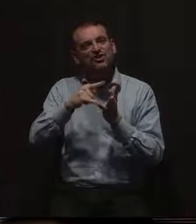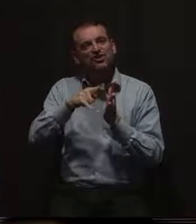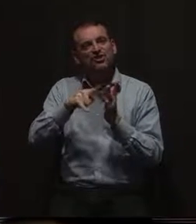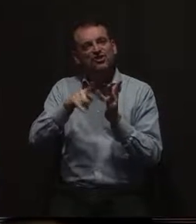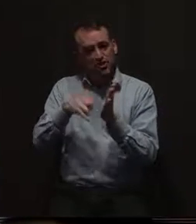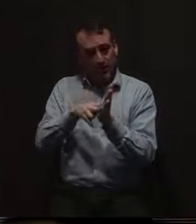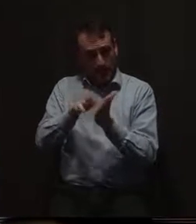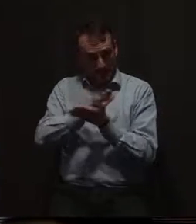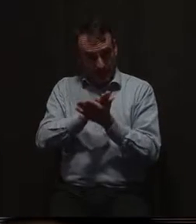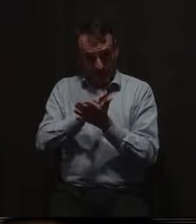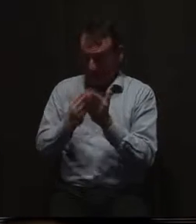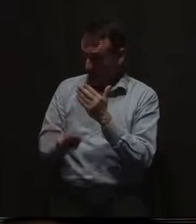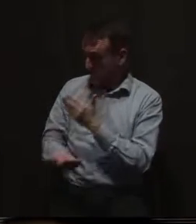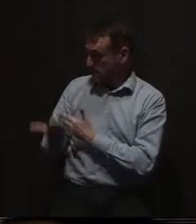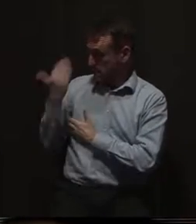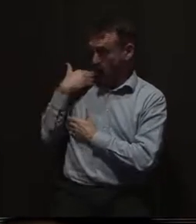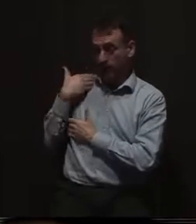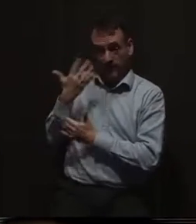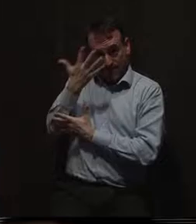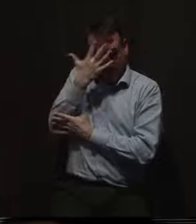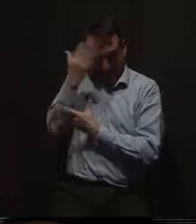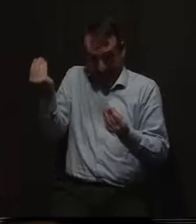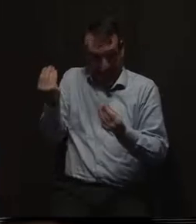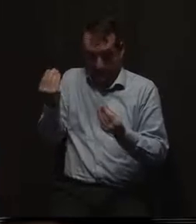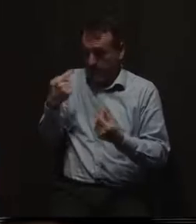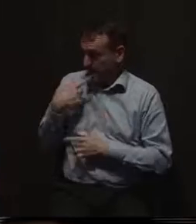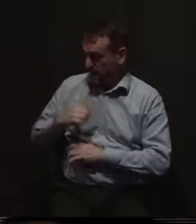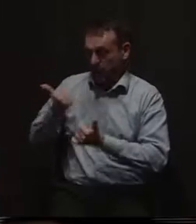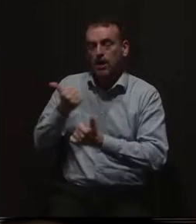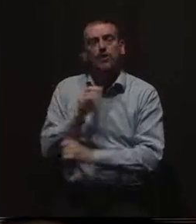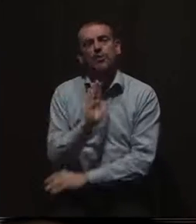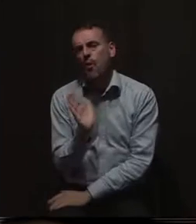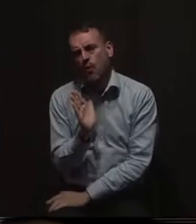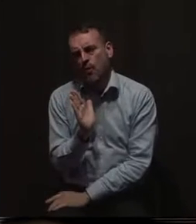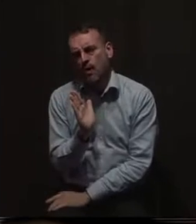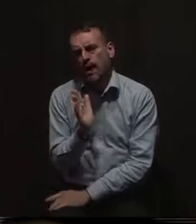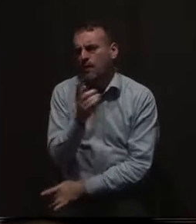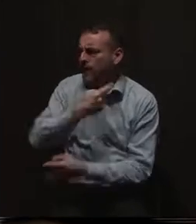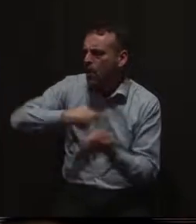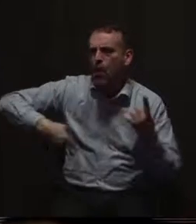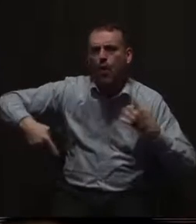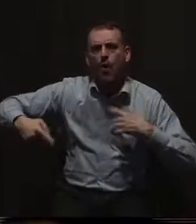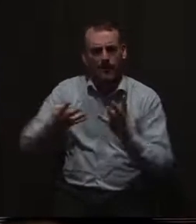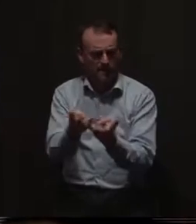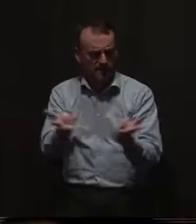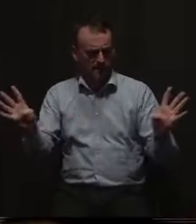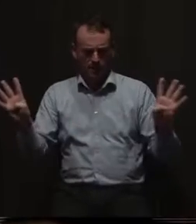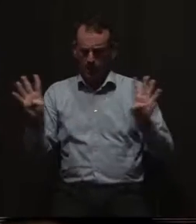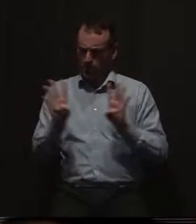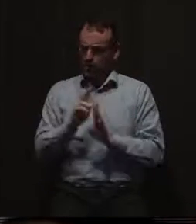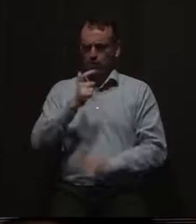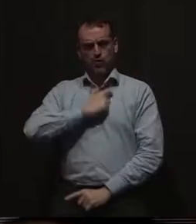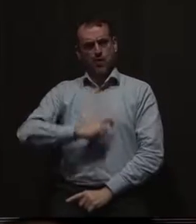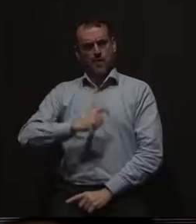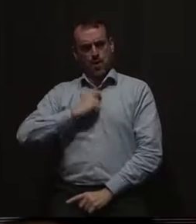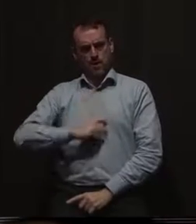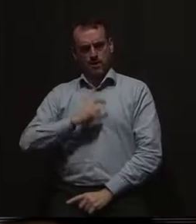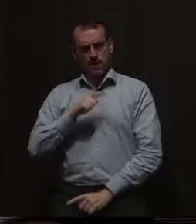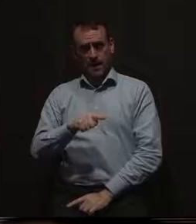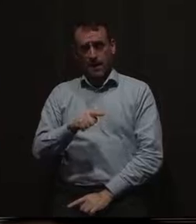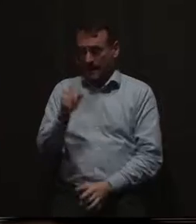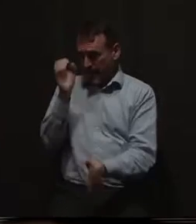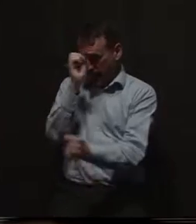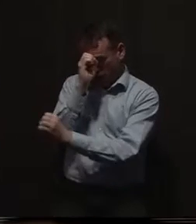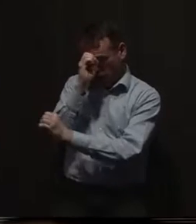looking at all of us as human beings, and the idea of I've got to have a very, very bad conscience of being white, it